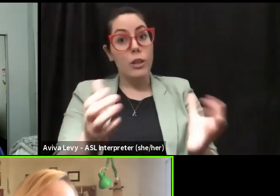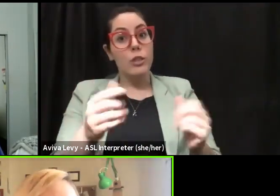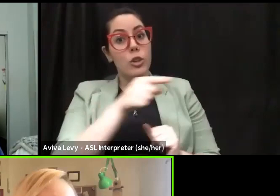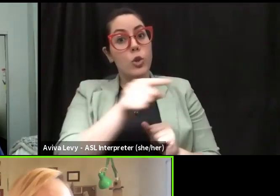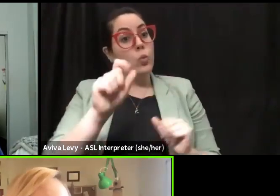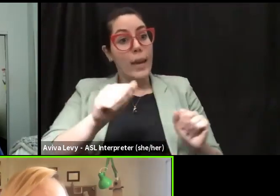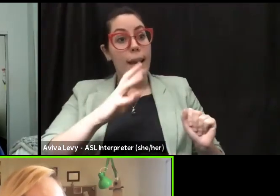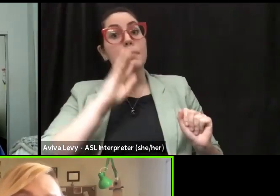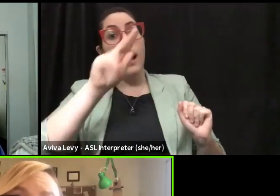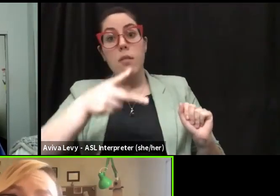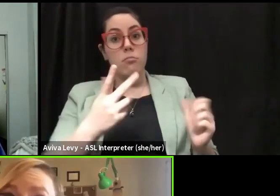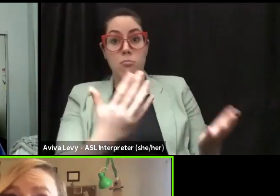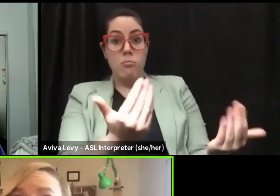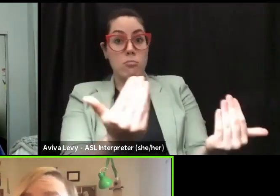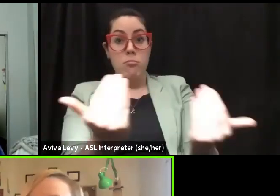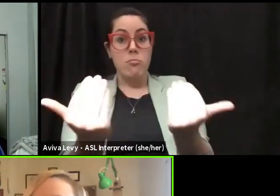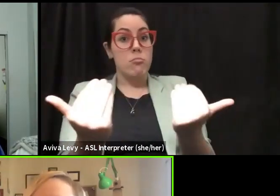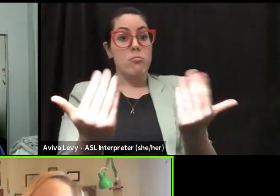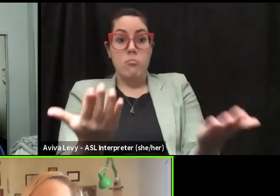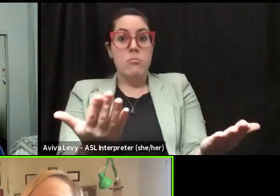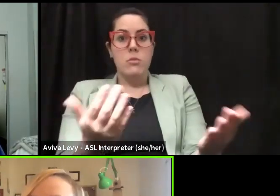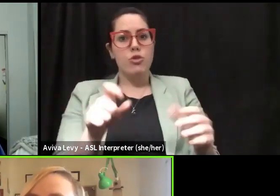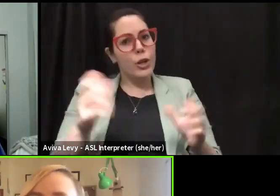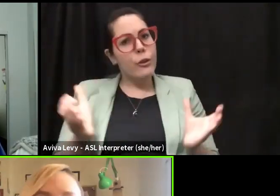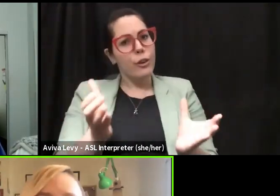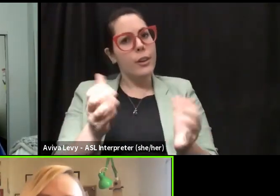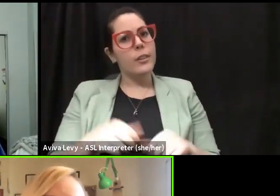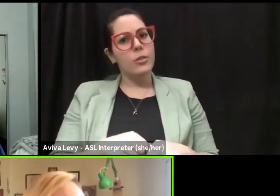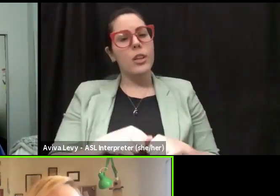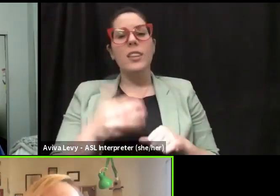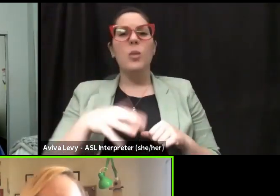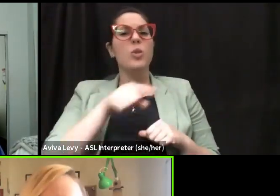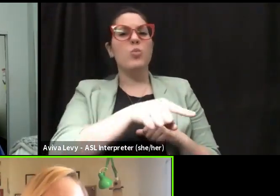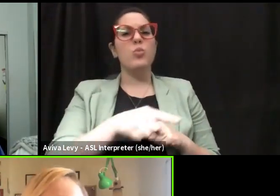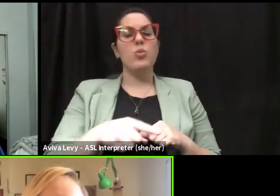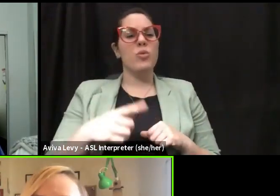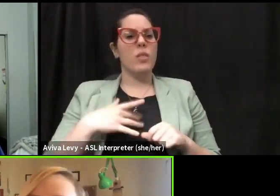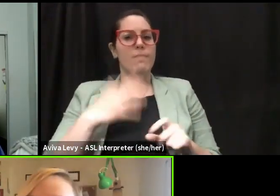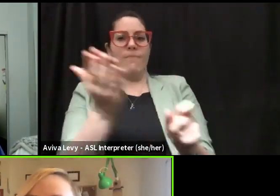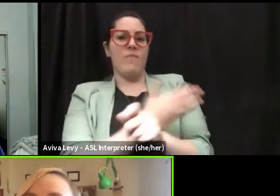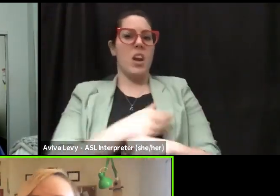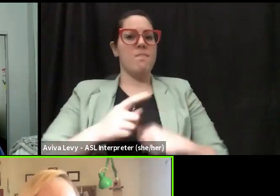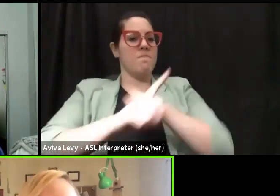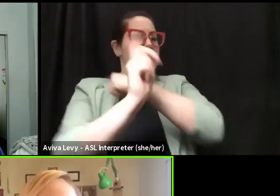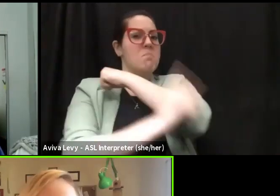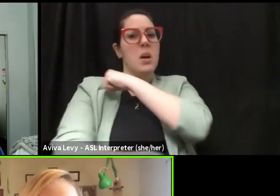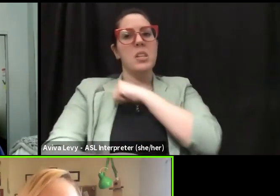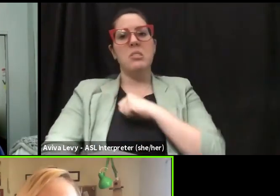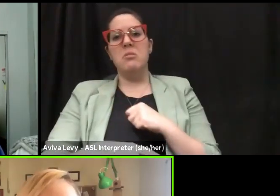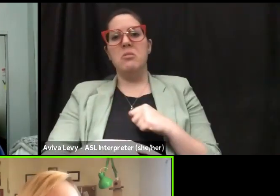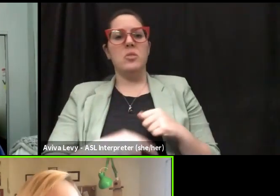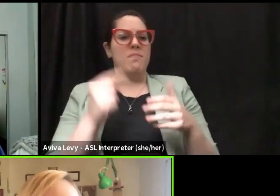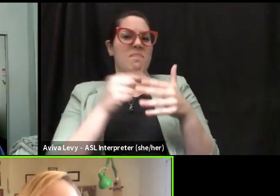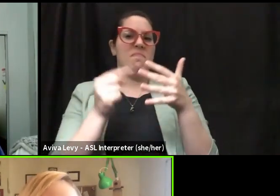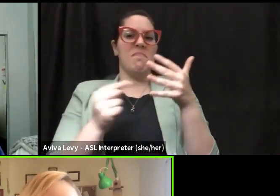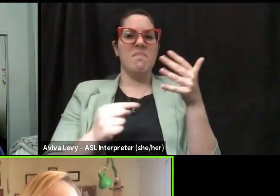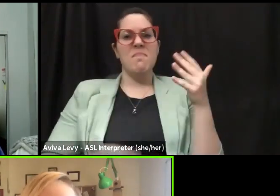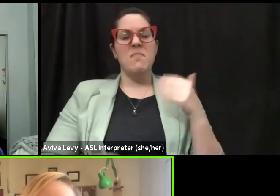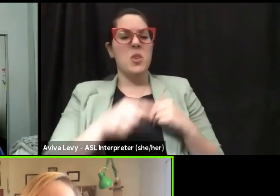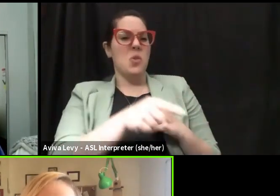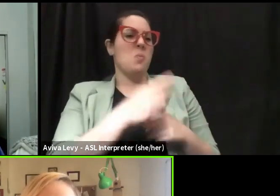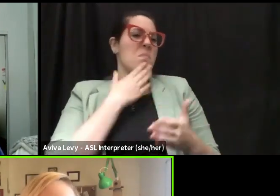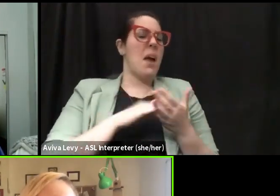up, and you're not going to be, you know, fired or punished or have a reputation as a difficult